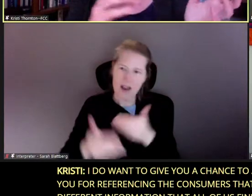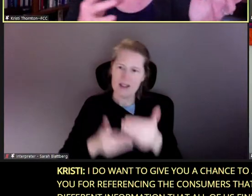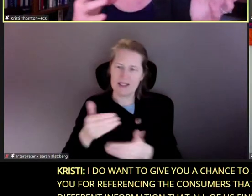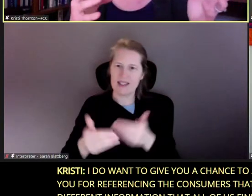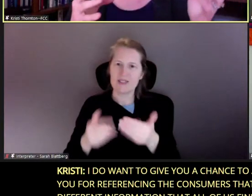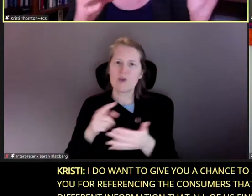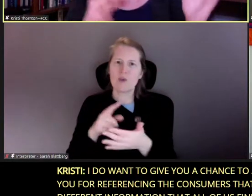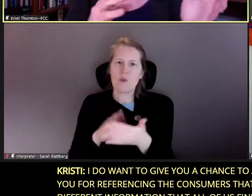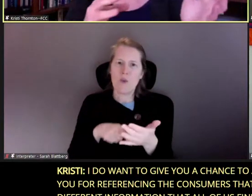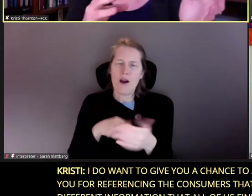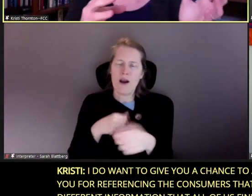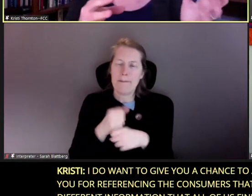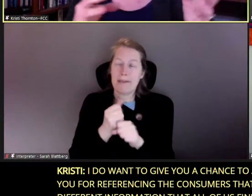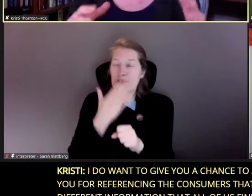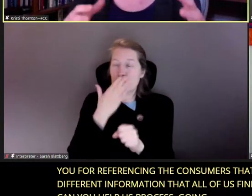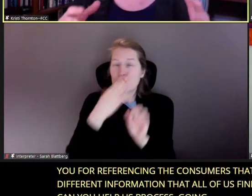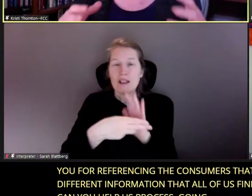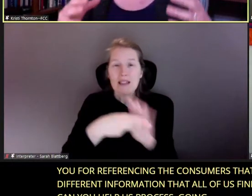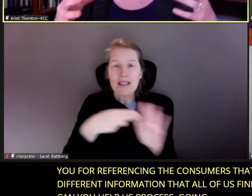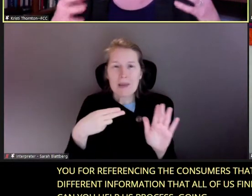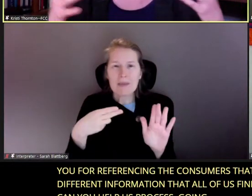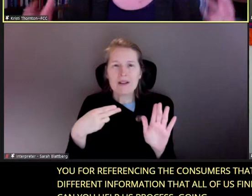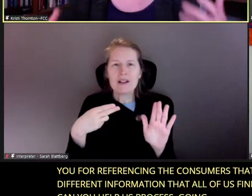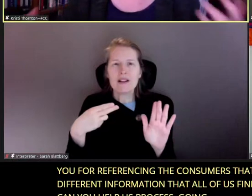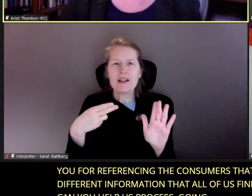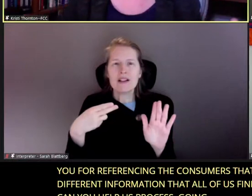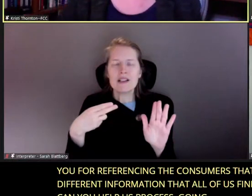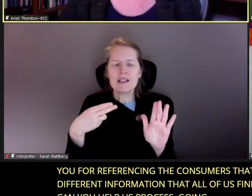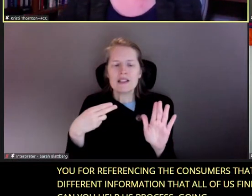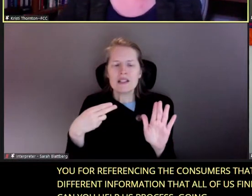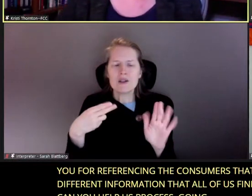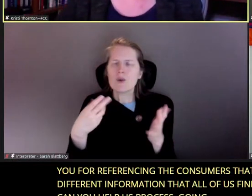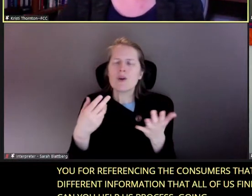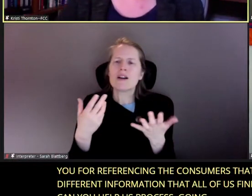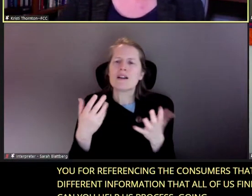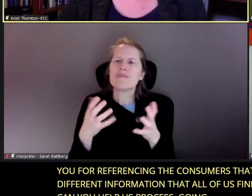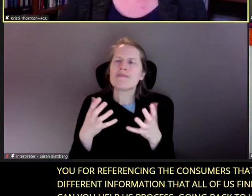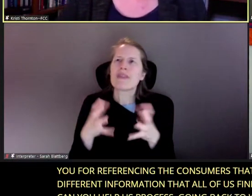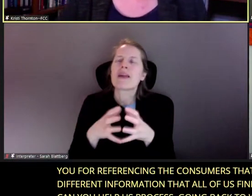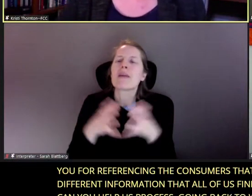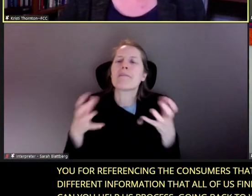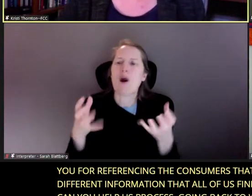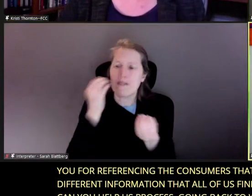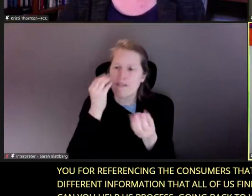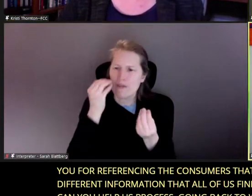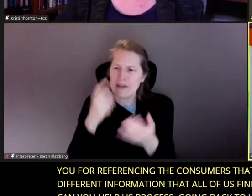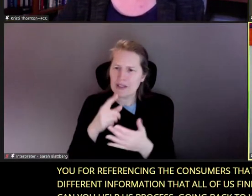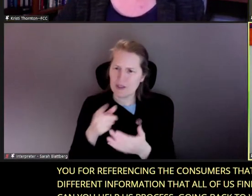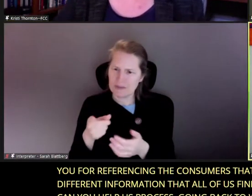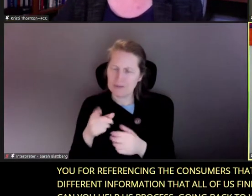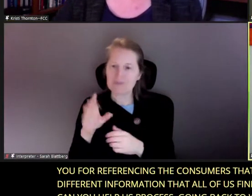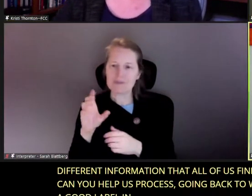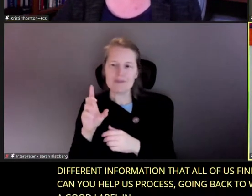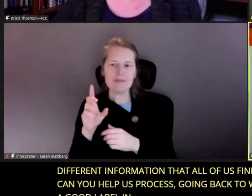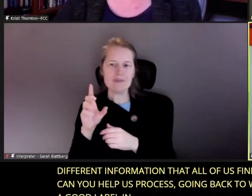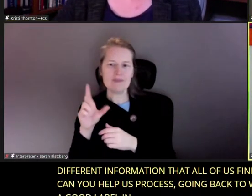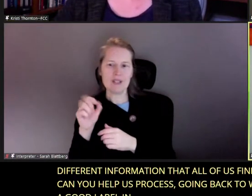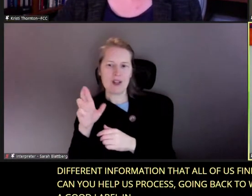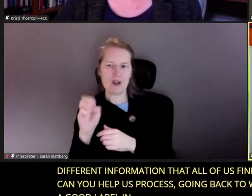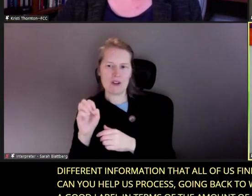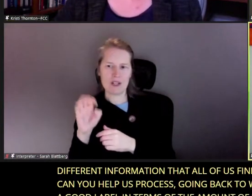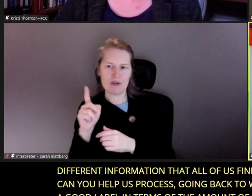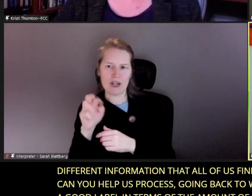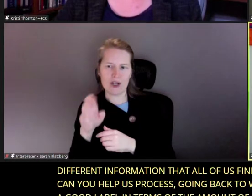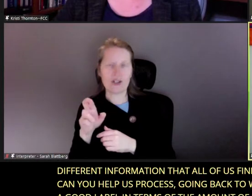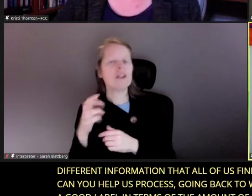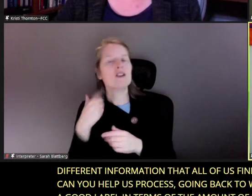label? What makes a good label in terms of the amount of information on it? Yeah, we don't want to overwhelm people